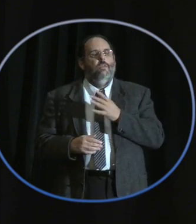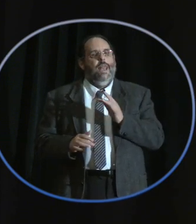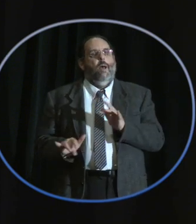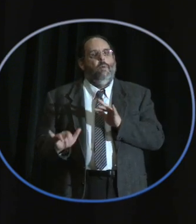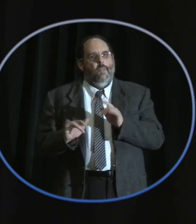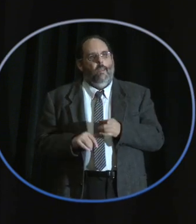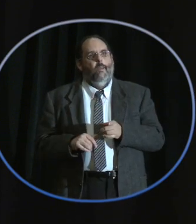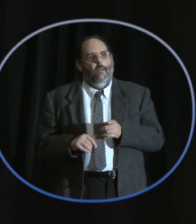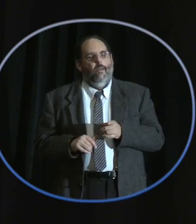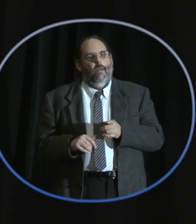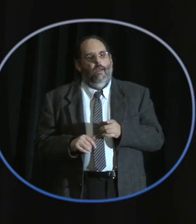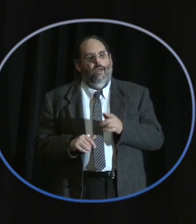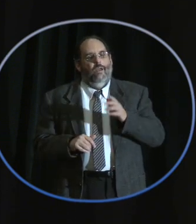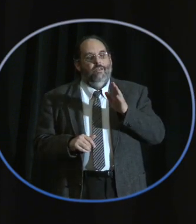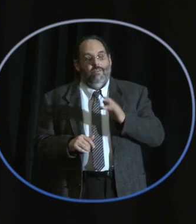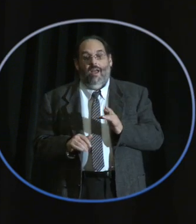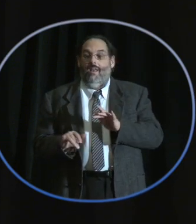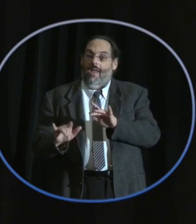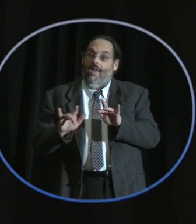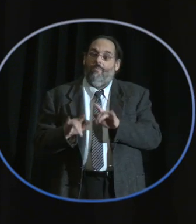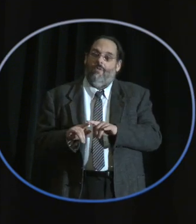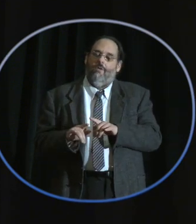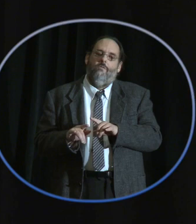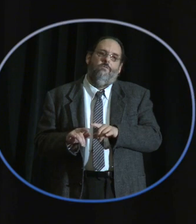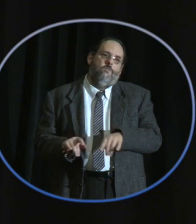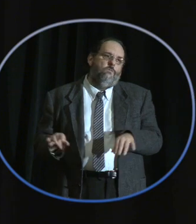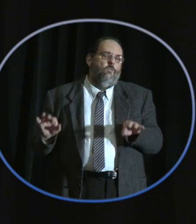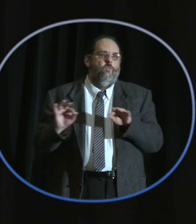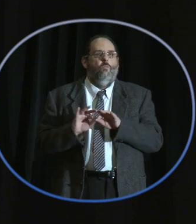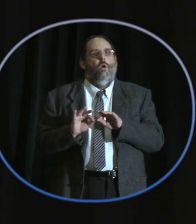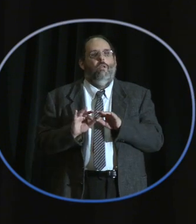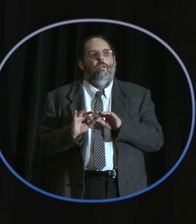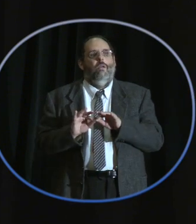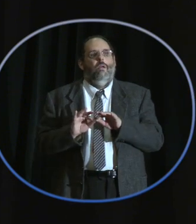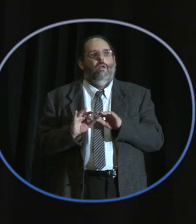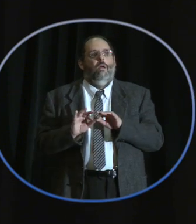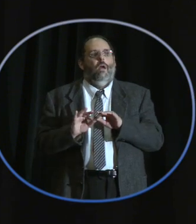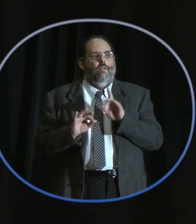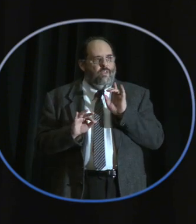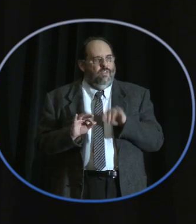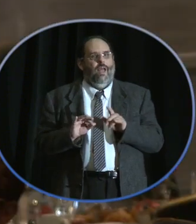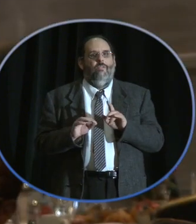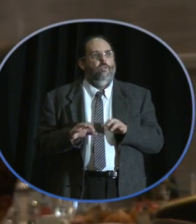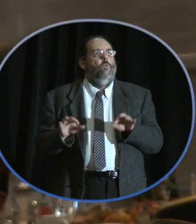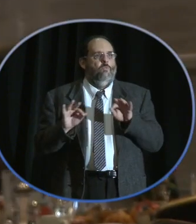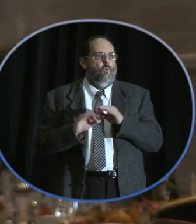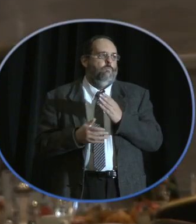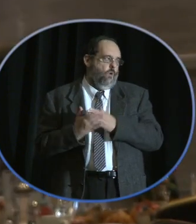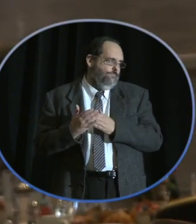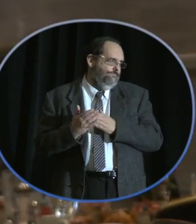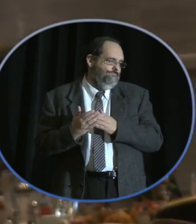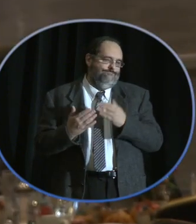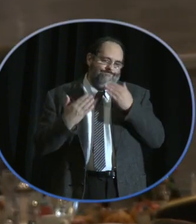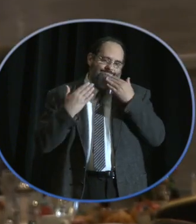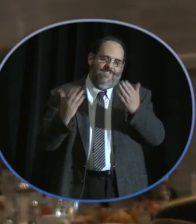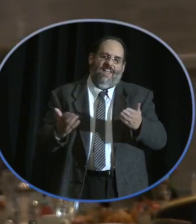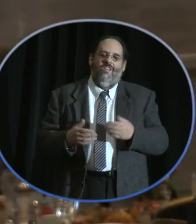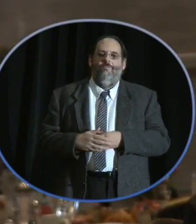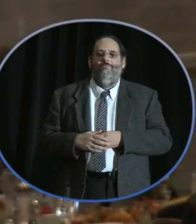empathy. And it's the empathy factor that I think is making all the difference. So thank you for that.